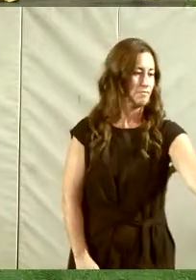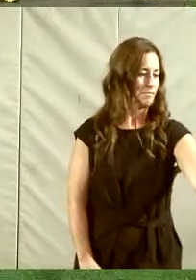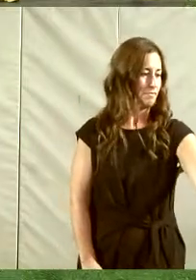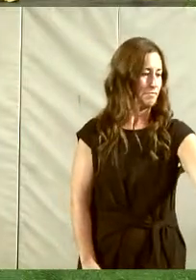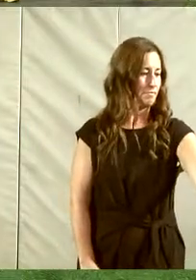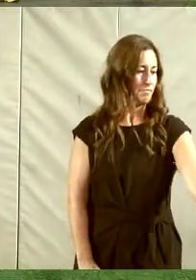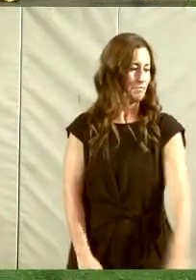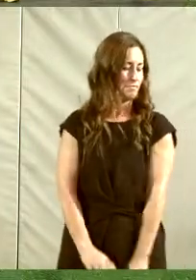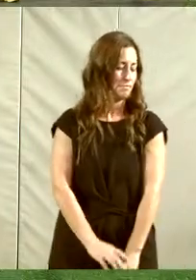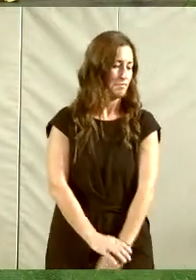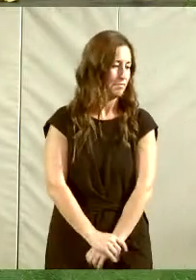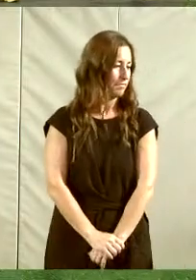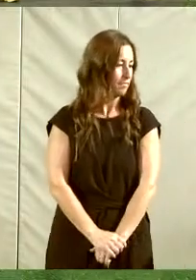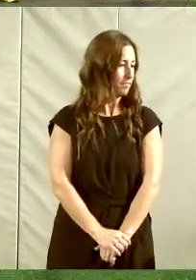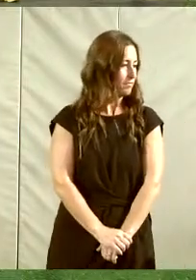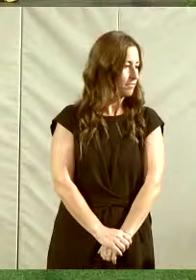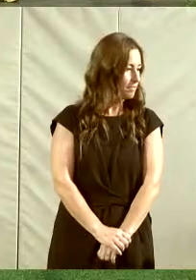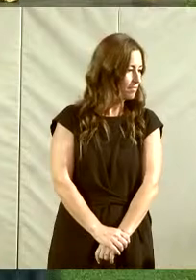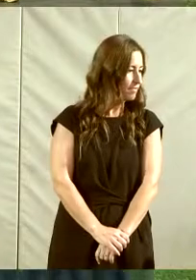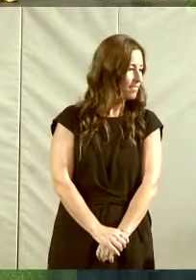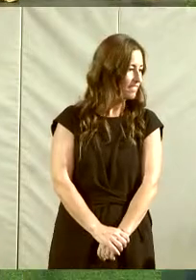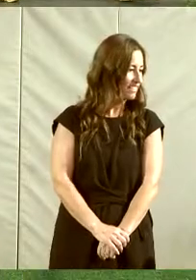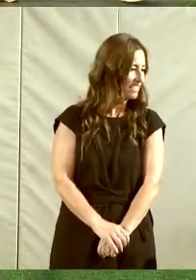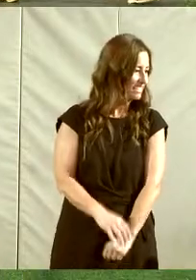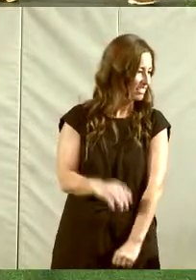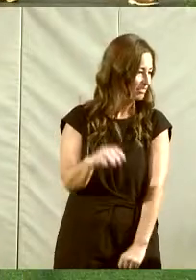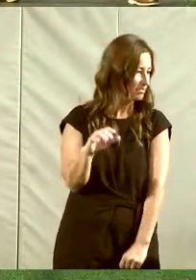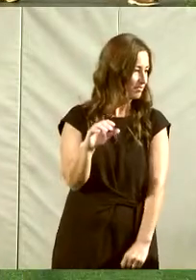Kayliana Peace Alexander.